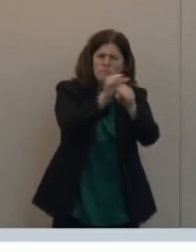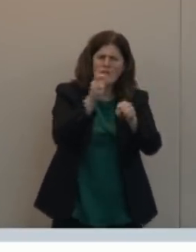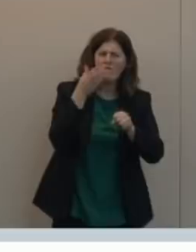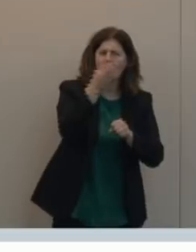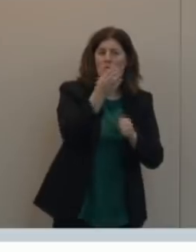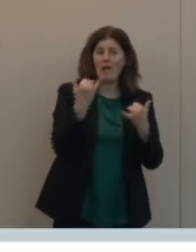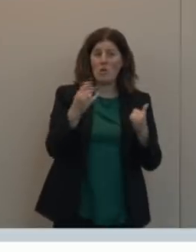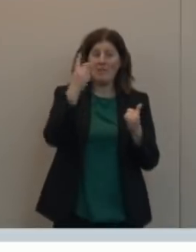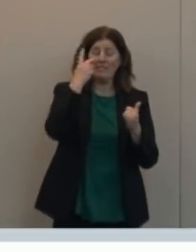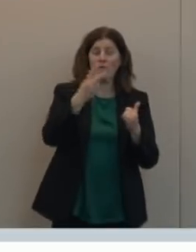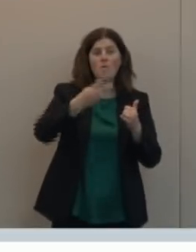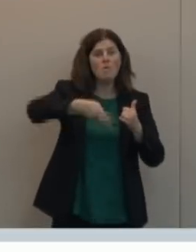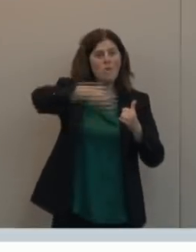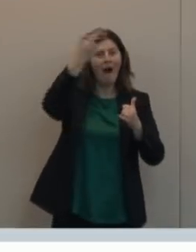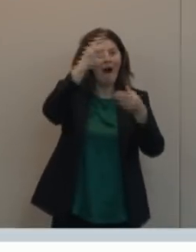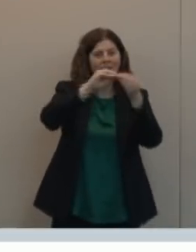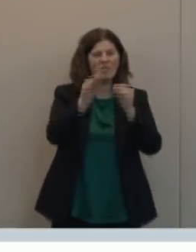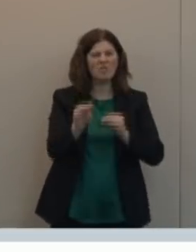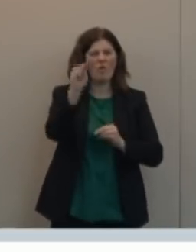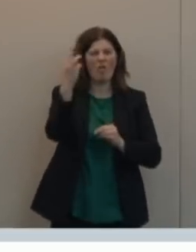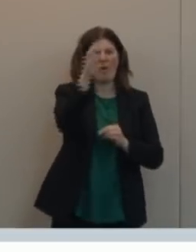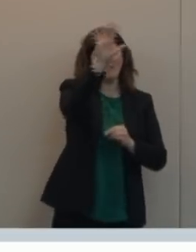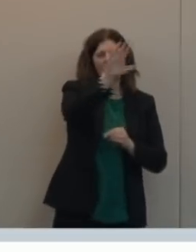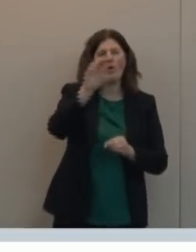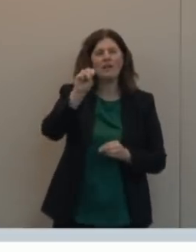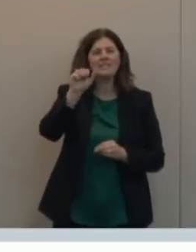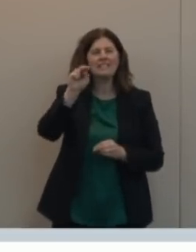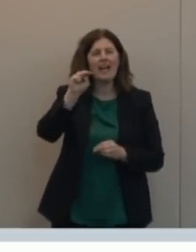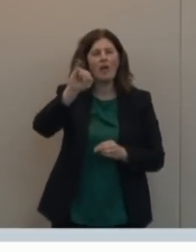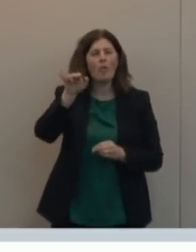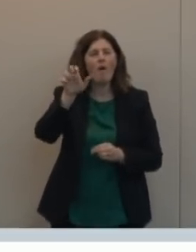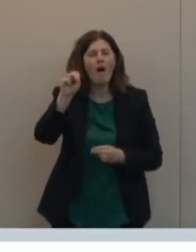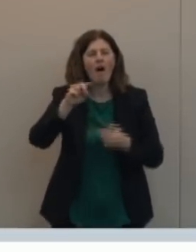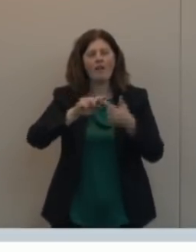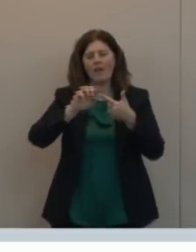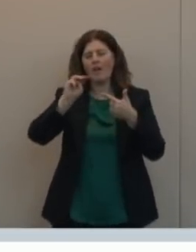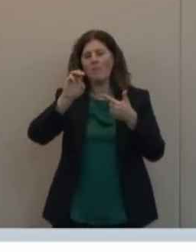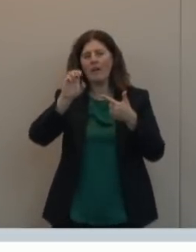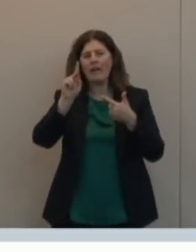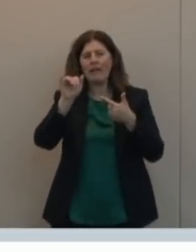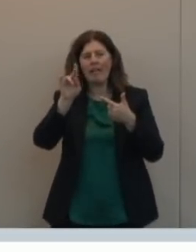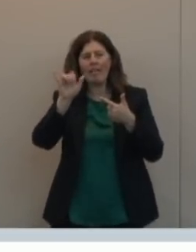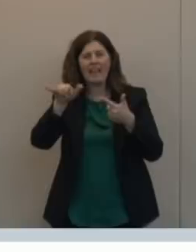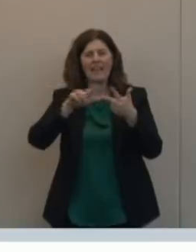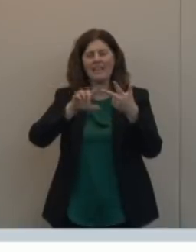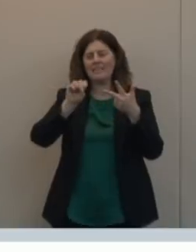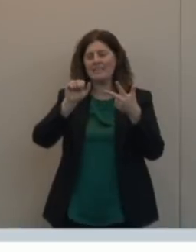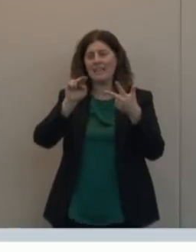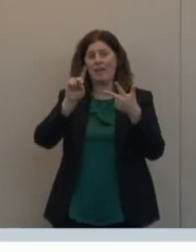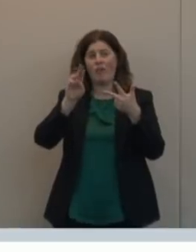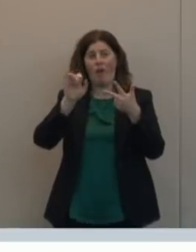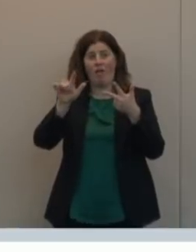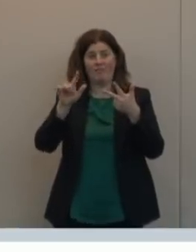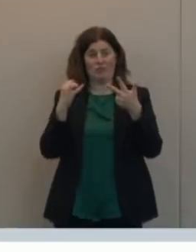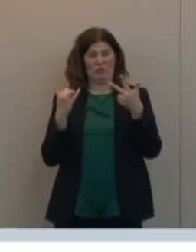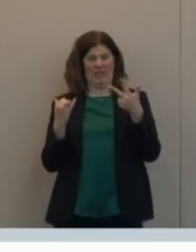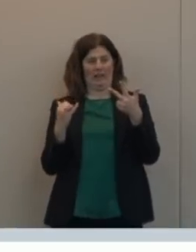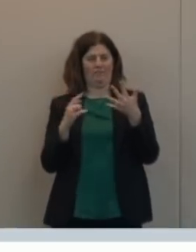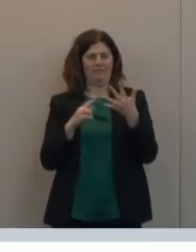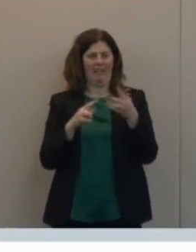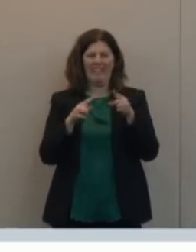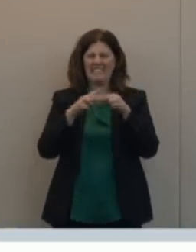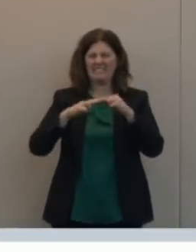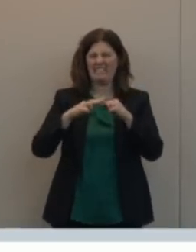you can see very high numbers for San Juan, McKinley, and Sandoval. And in fact, as of today, which I don't have the